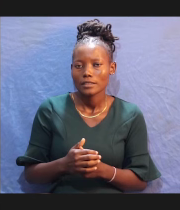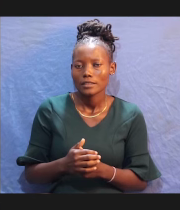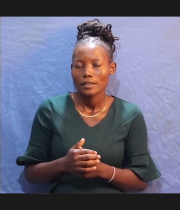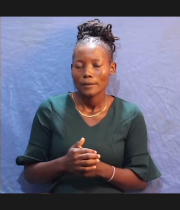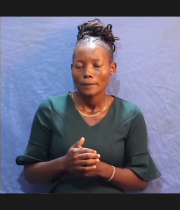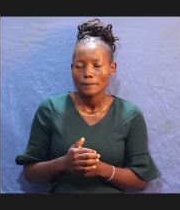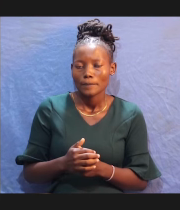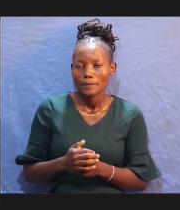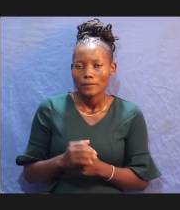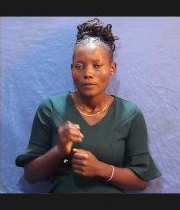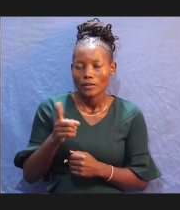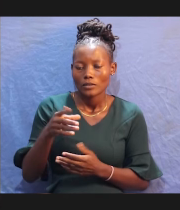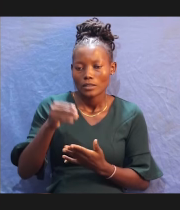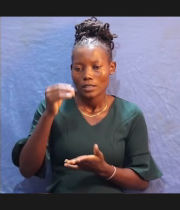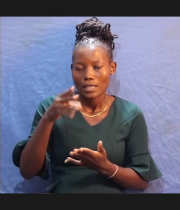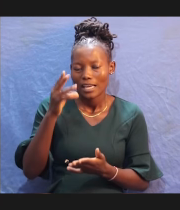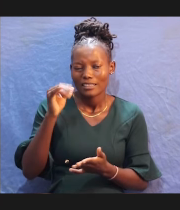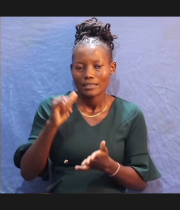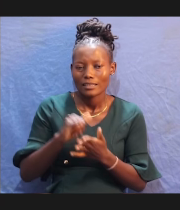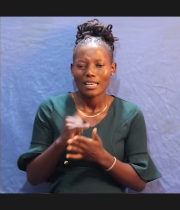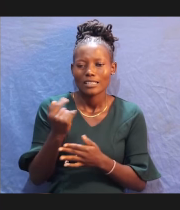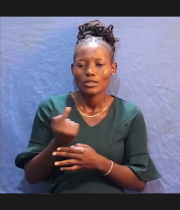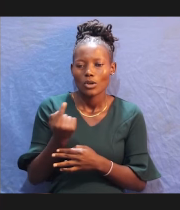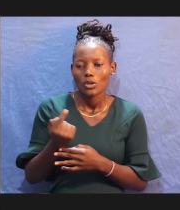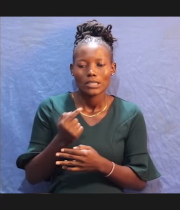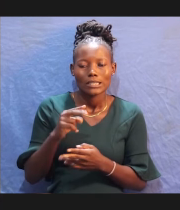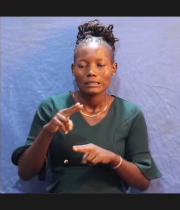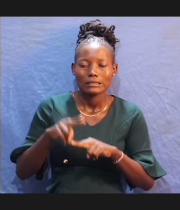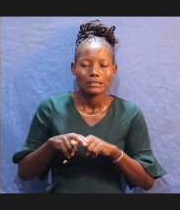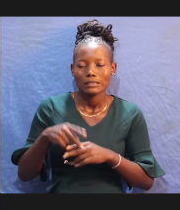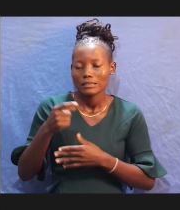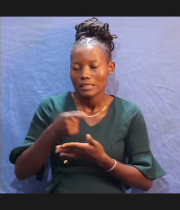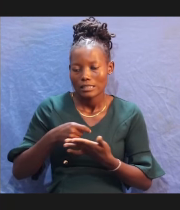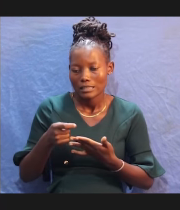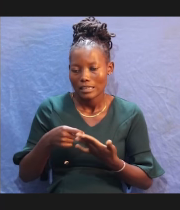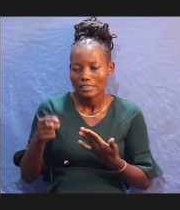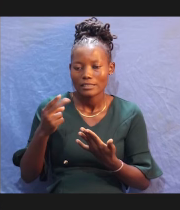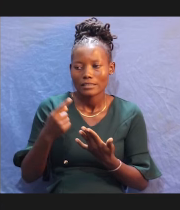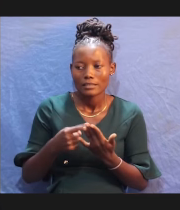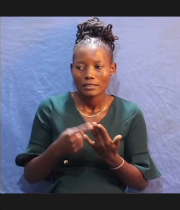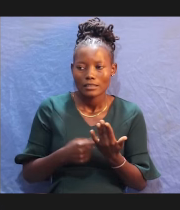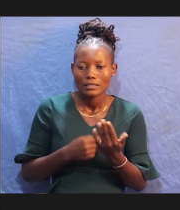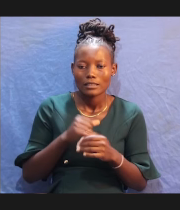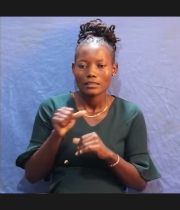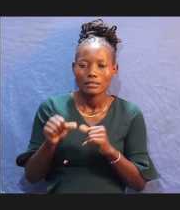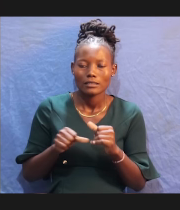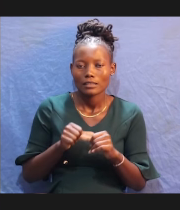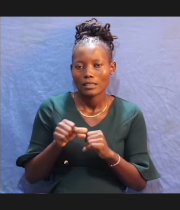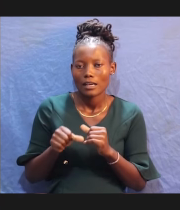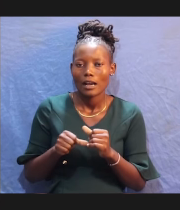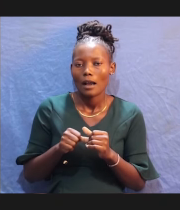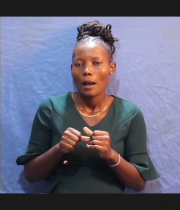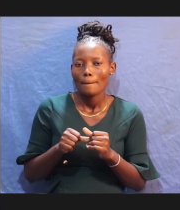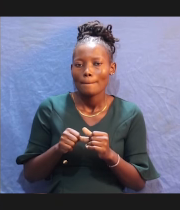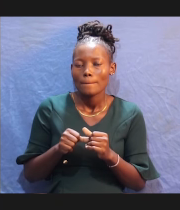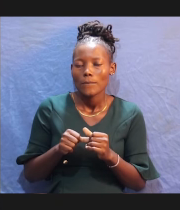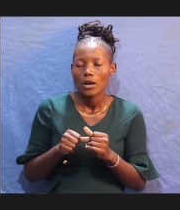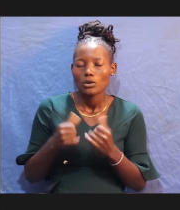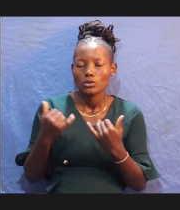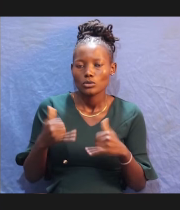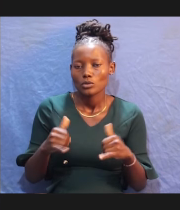than they just sitting and writing about those. They were just discussing about employability and how does it link to